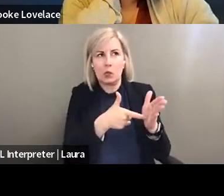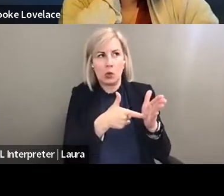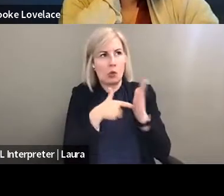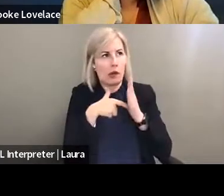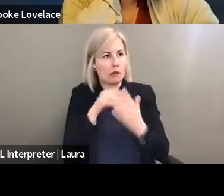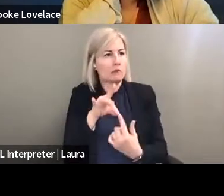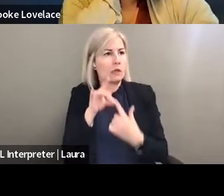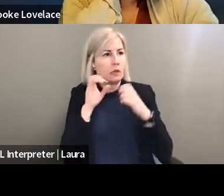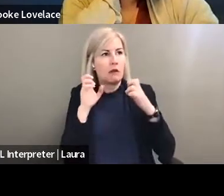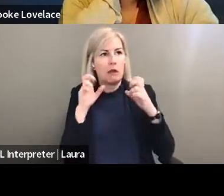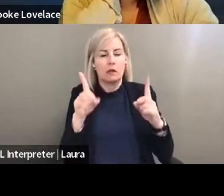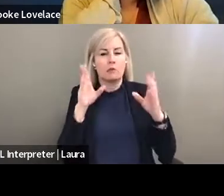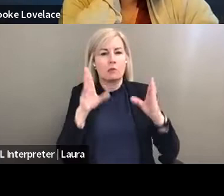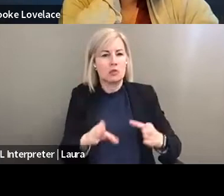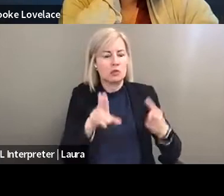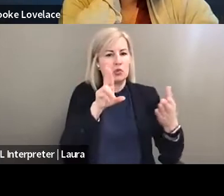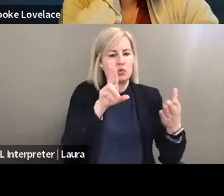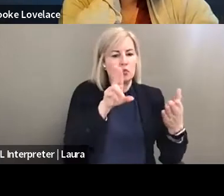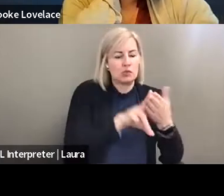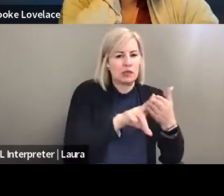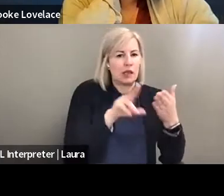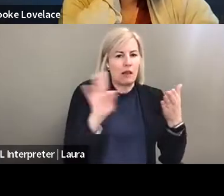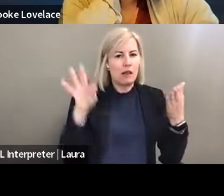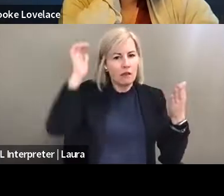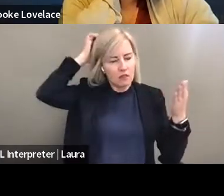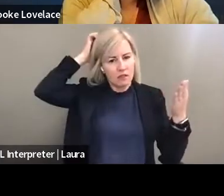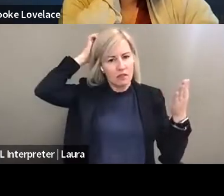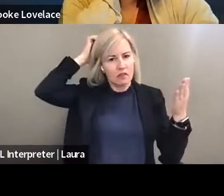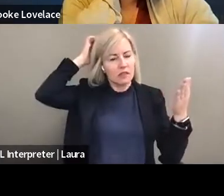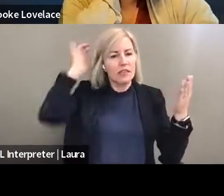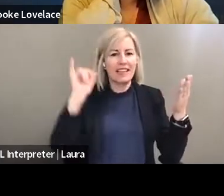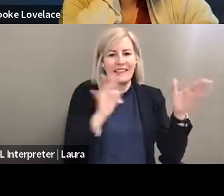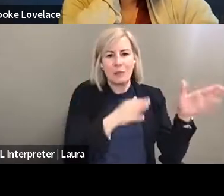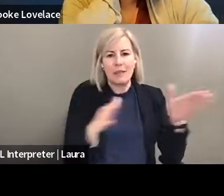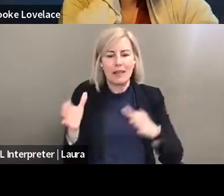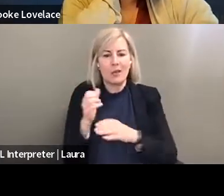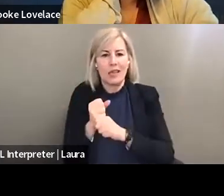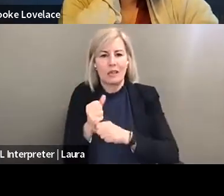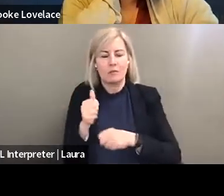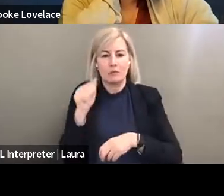ed person at your school to sign off if you're going to get additional private